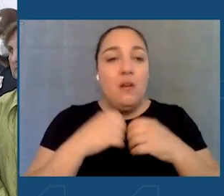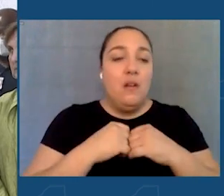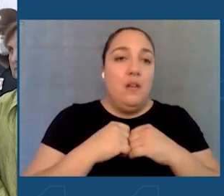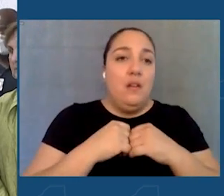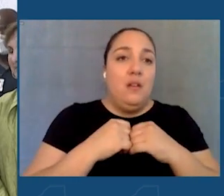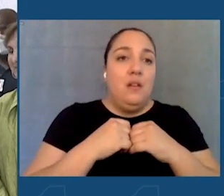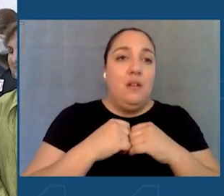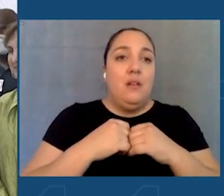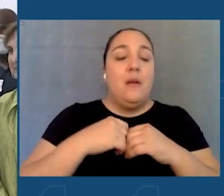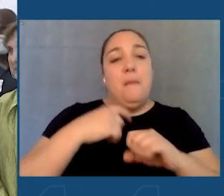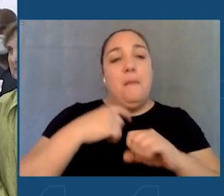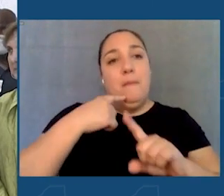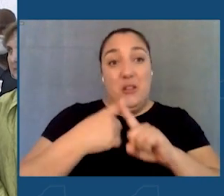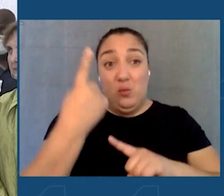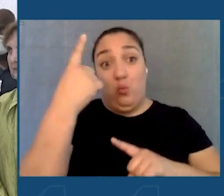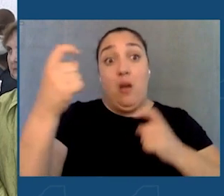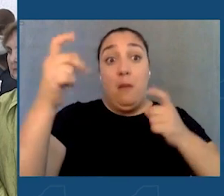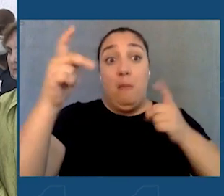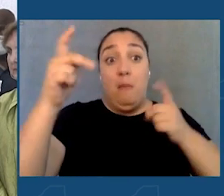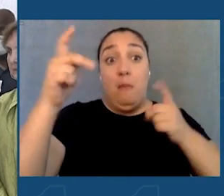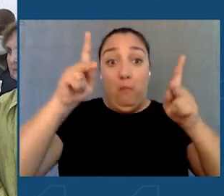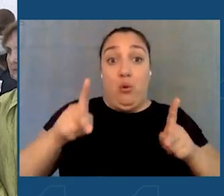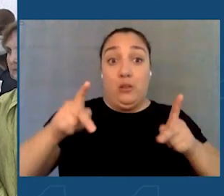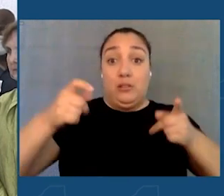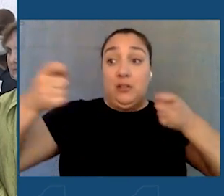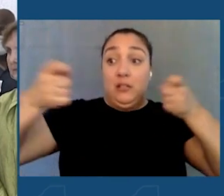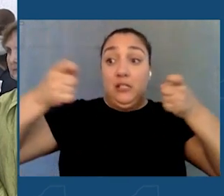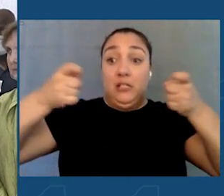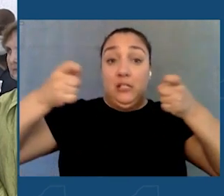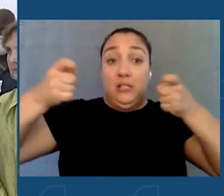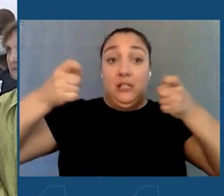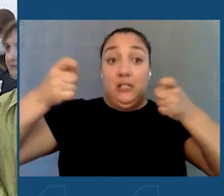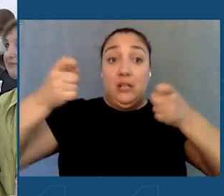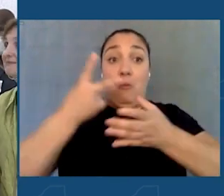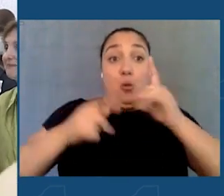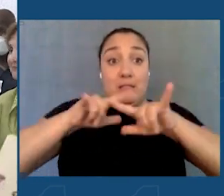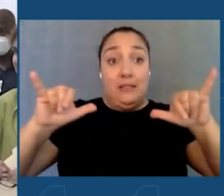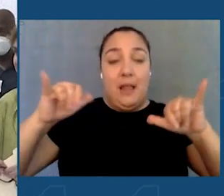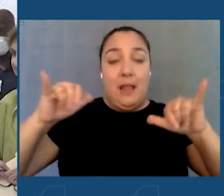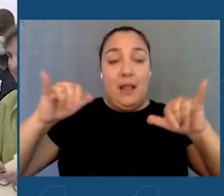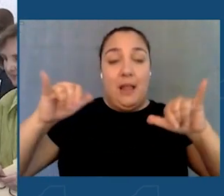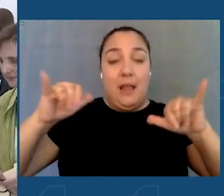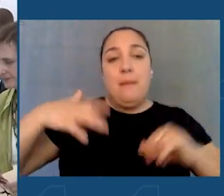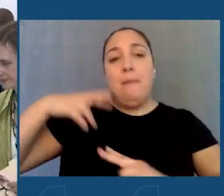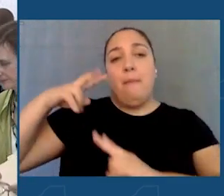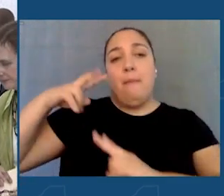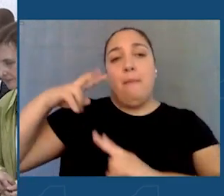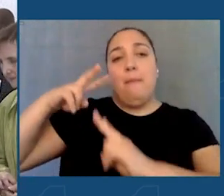railroads at once, and it happens to be my partner, Kathy Rinaldi. Kathy?